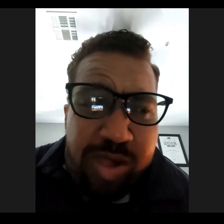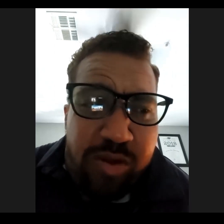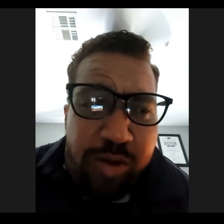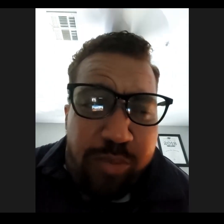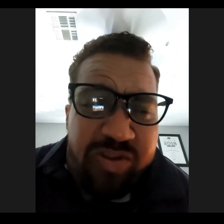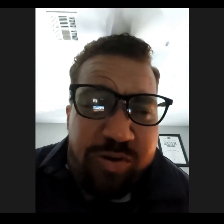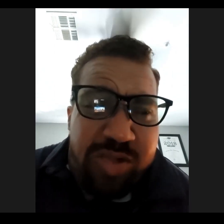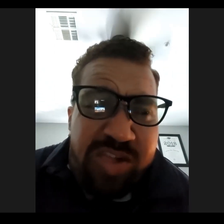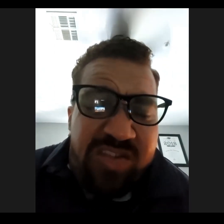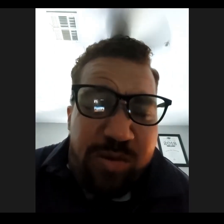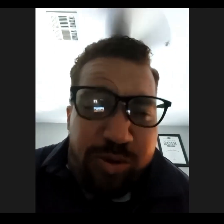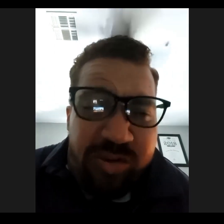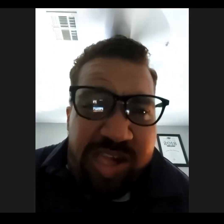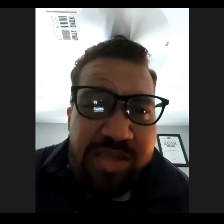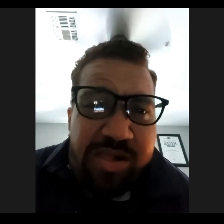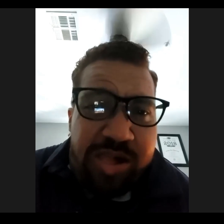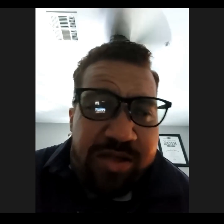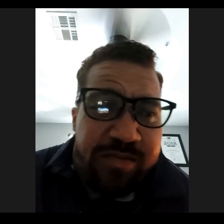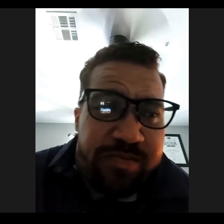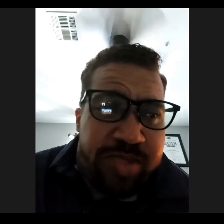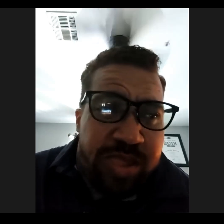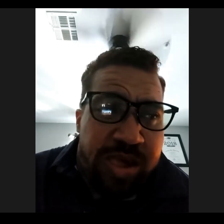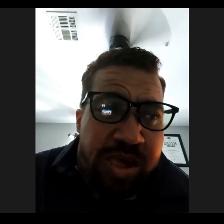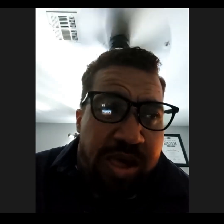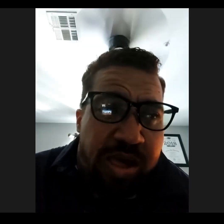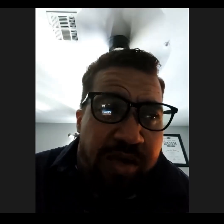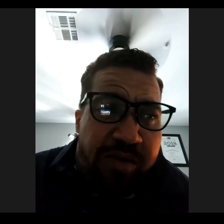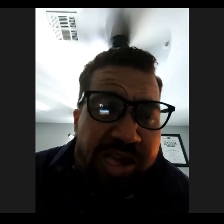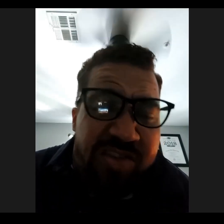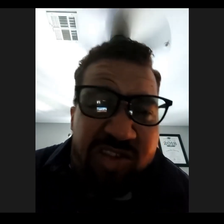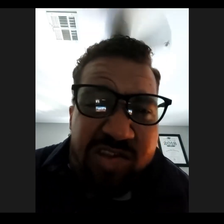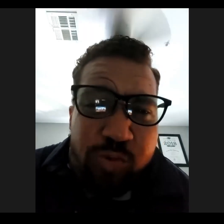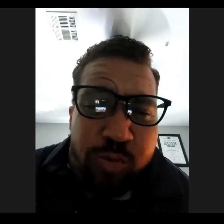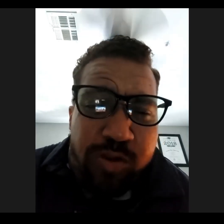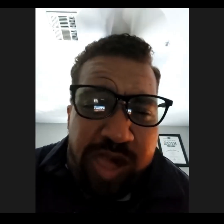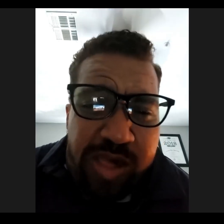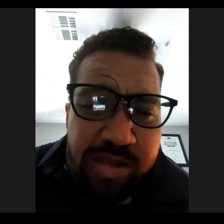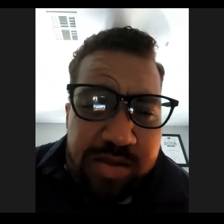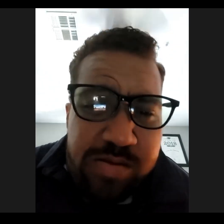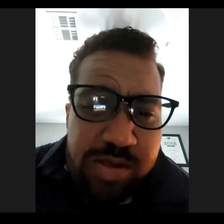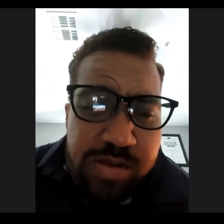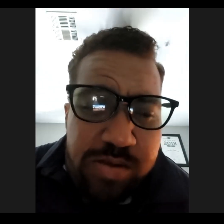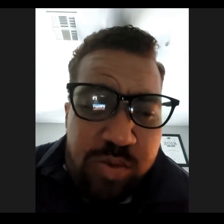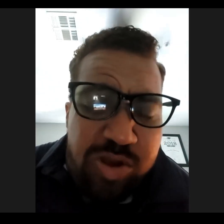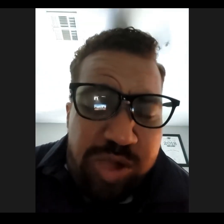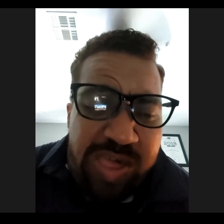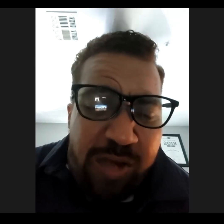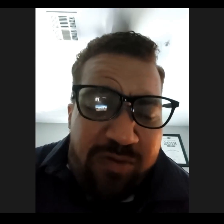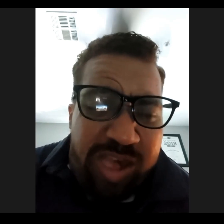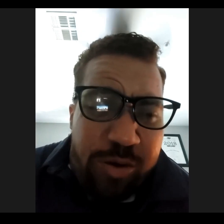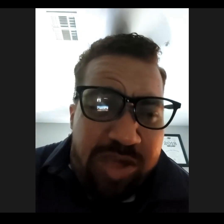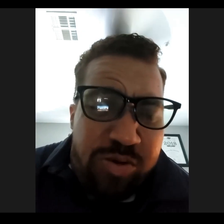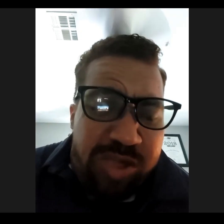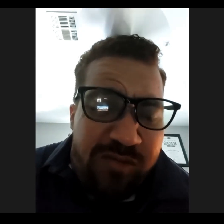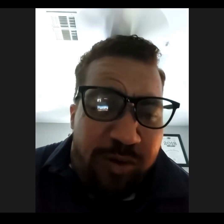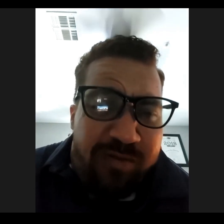offered me other opportunities to present, and like it's just cool that when you get out